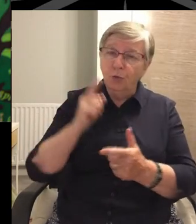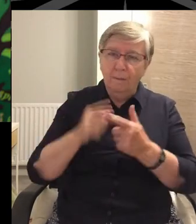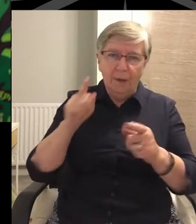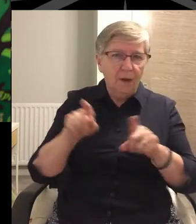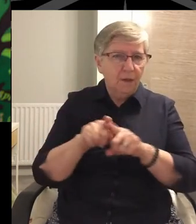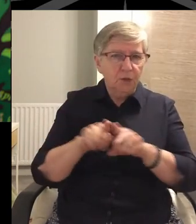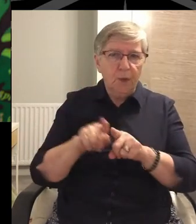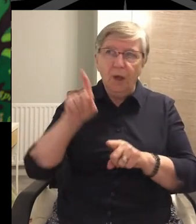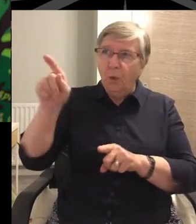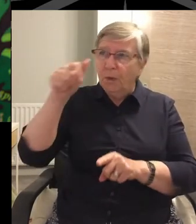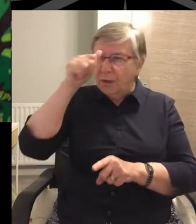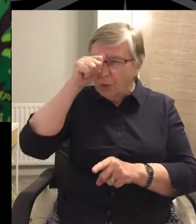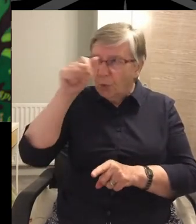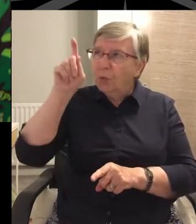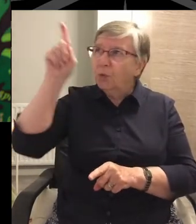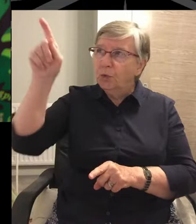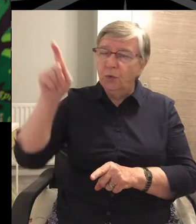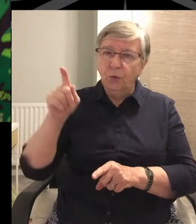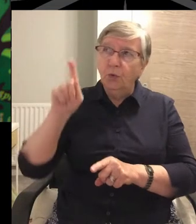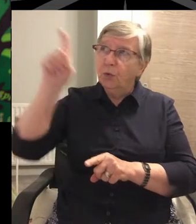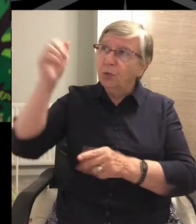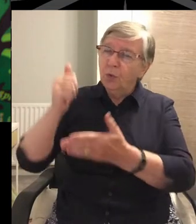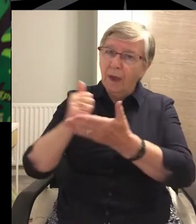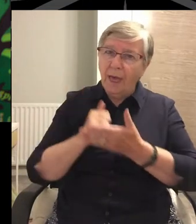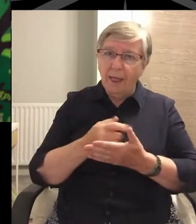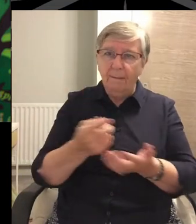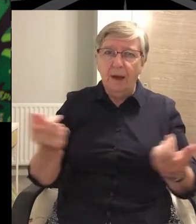and one who helps us day by day.